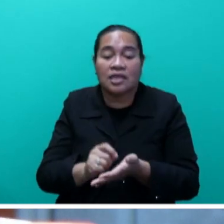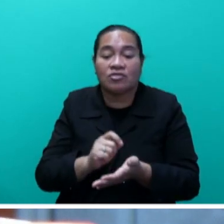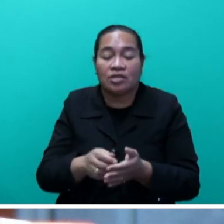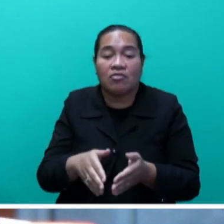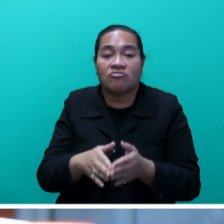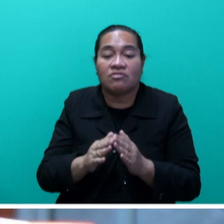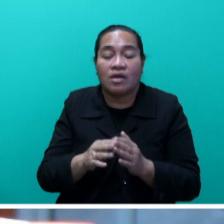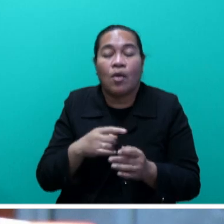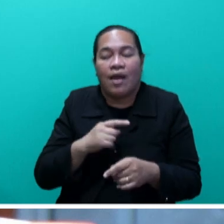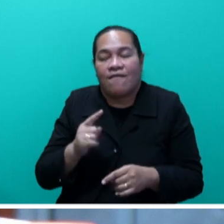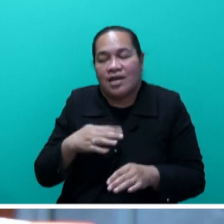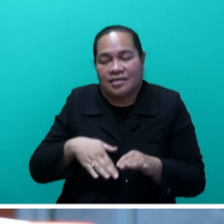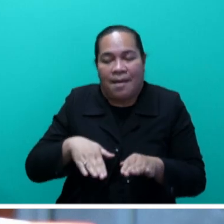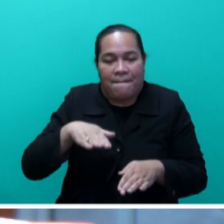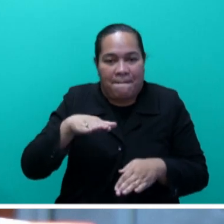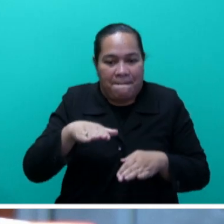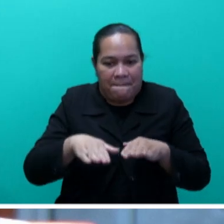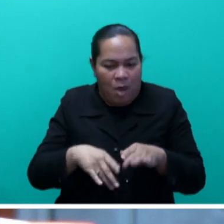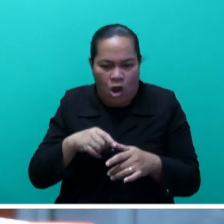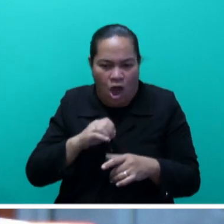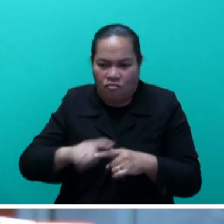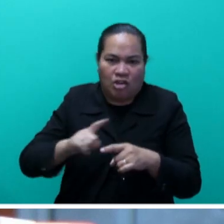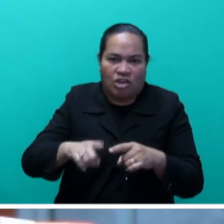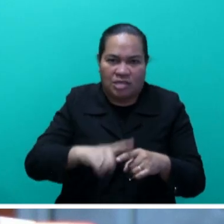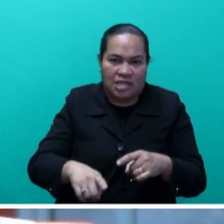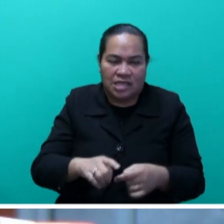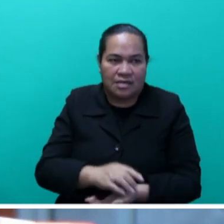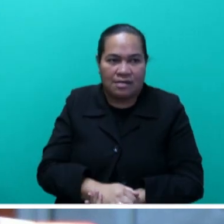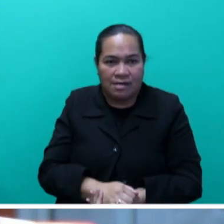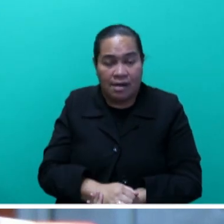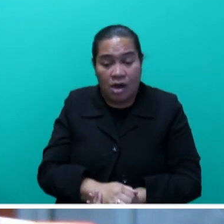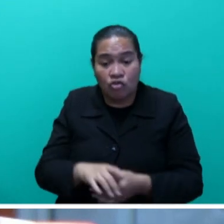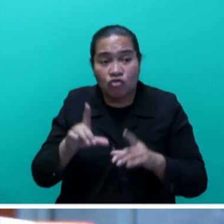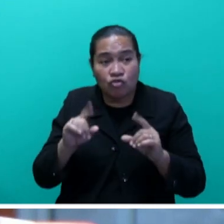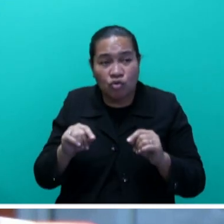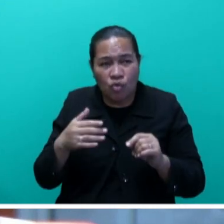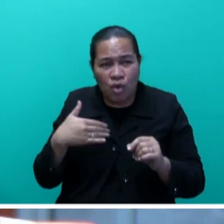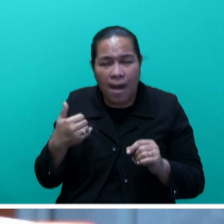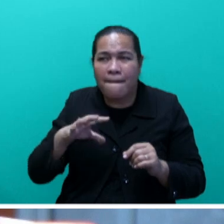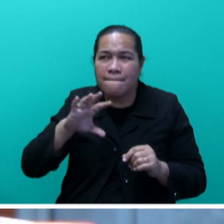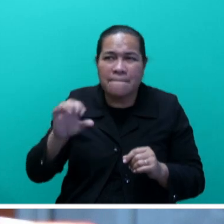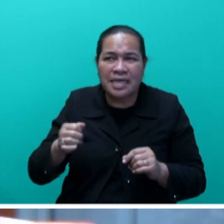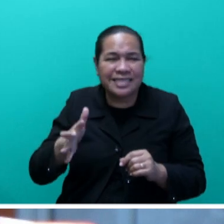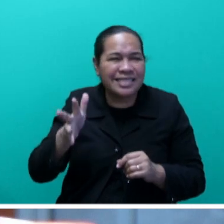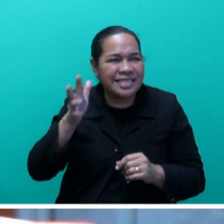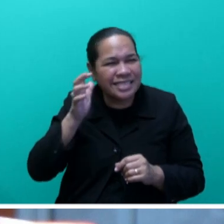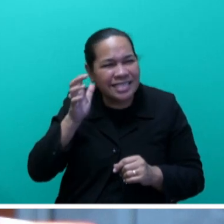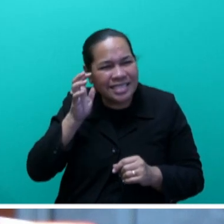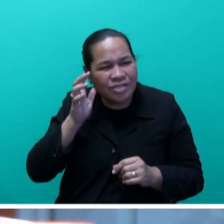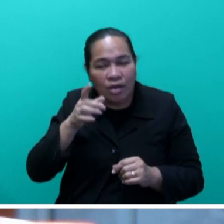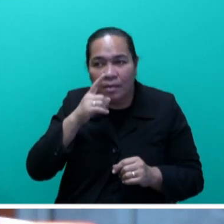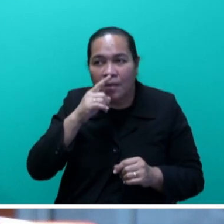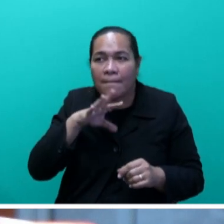have taken the first step. We are not rushing this, Mr. Speaker. To do this well, we must listen to our people and also learn the lessons